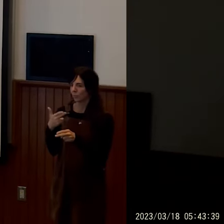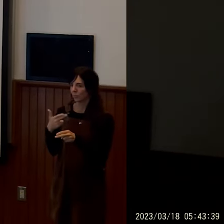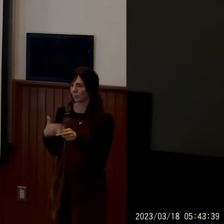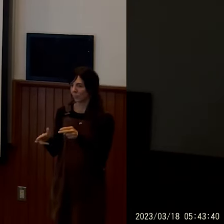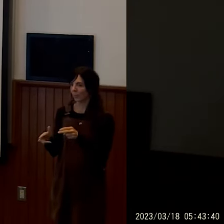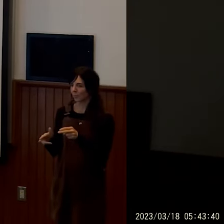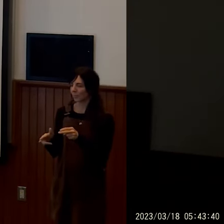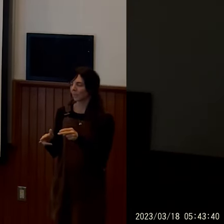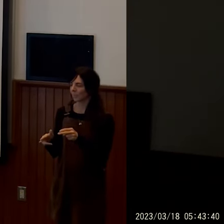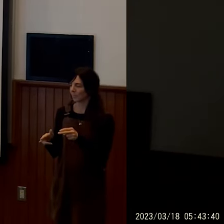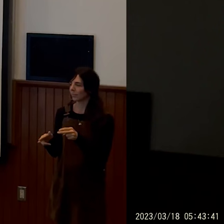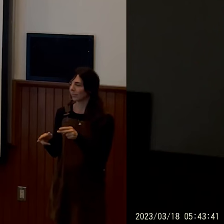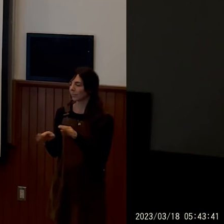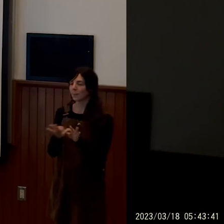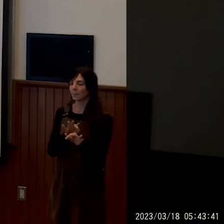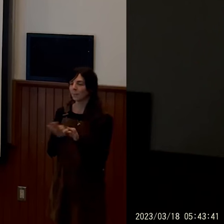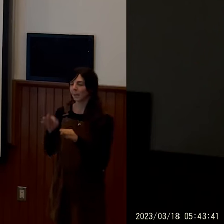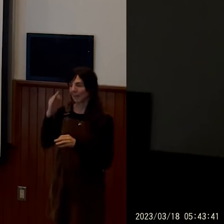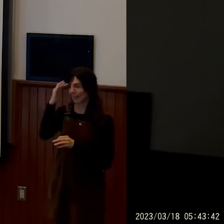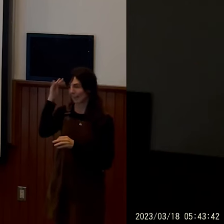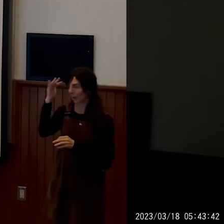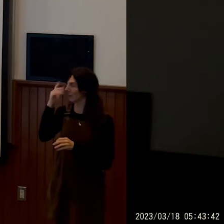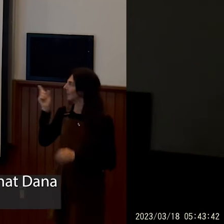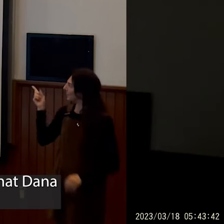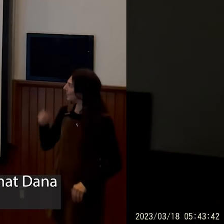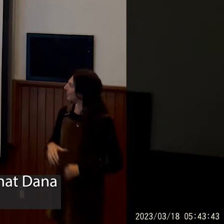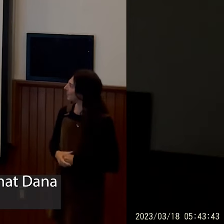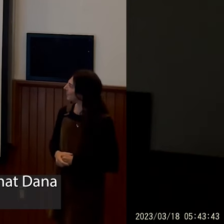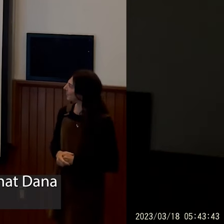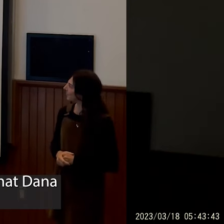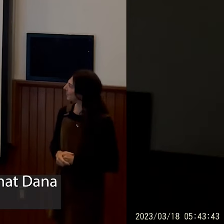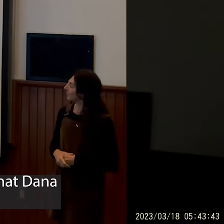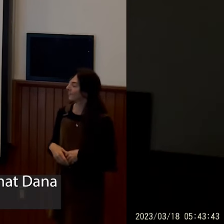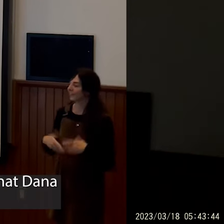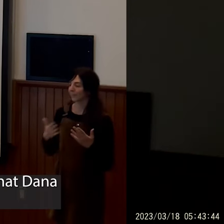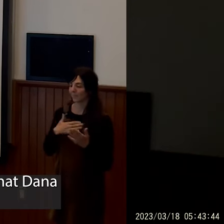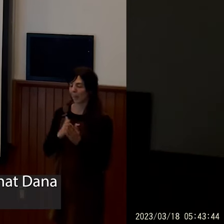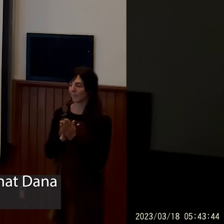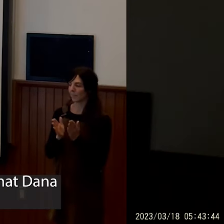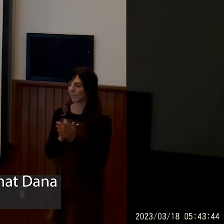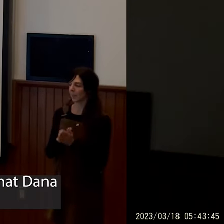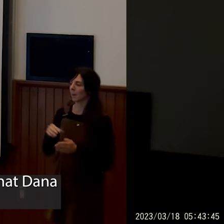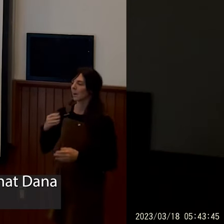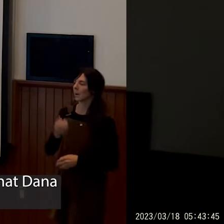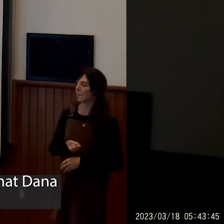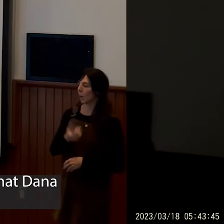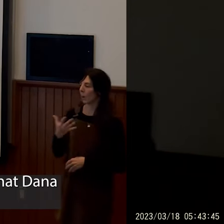the theory stuff. So my book, Poetic